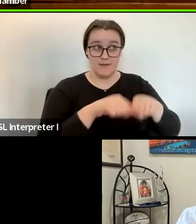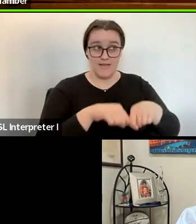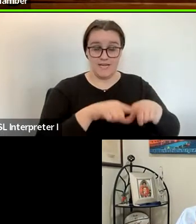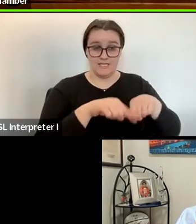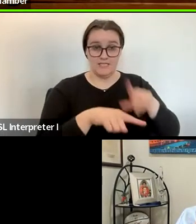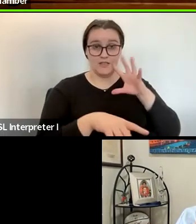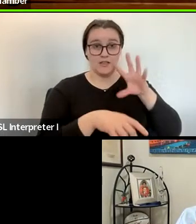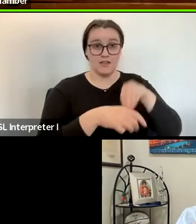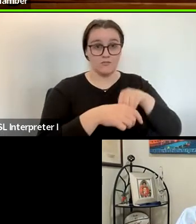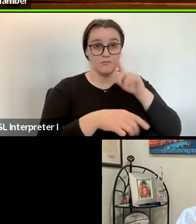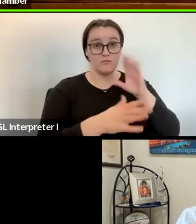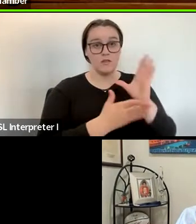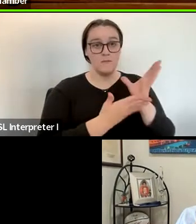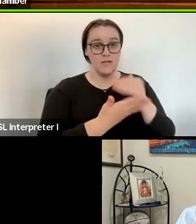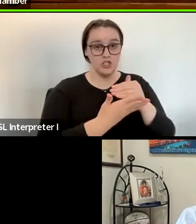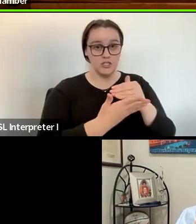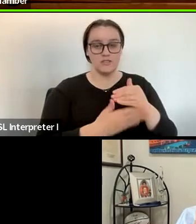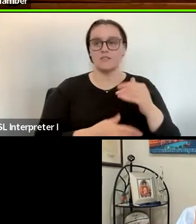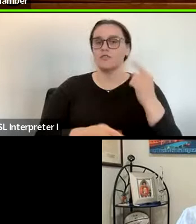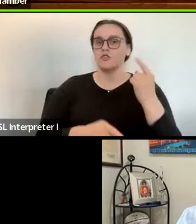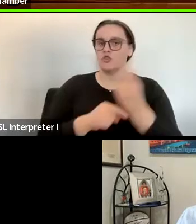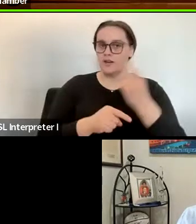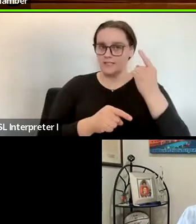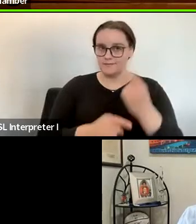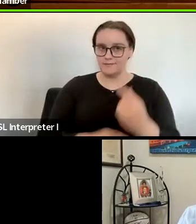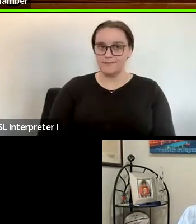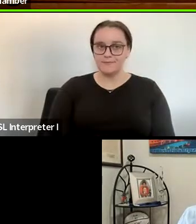budget and financial plan